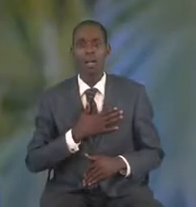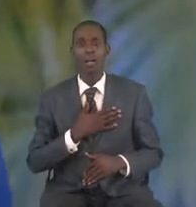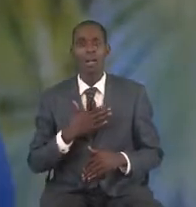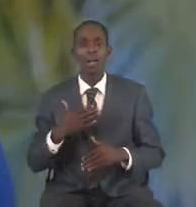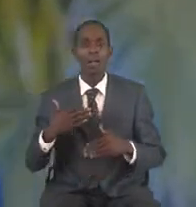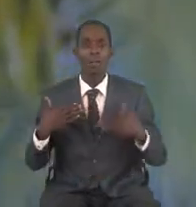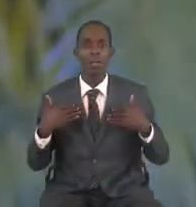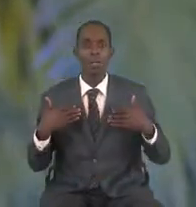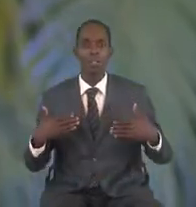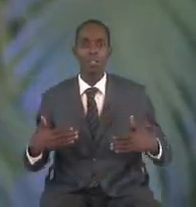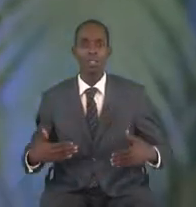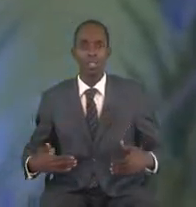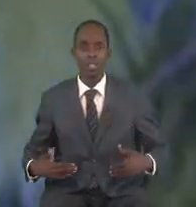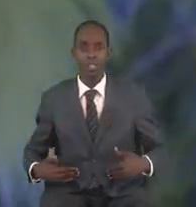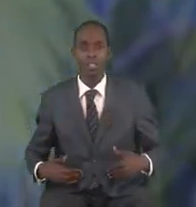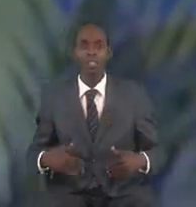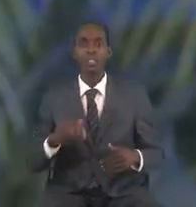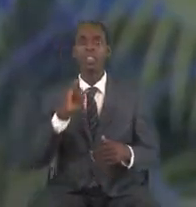My body